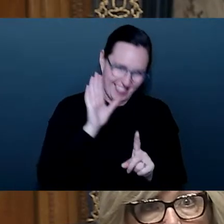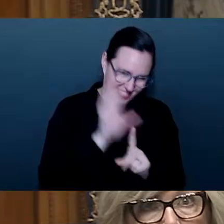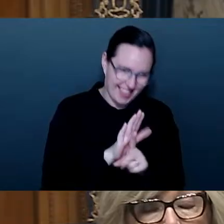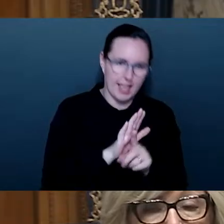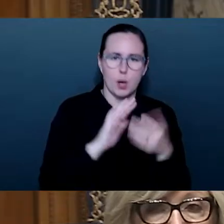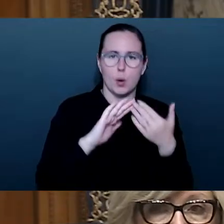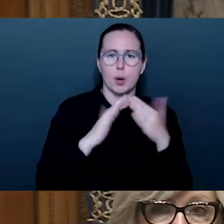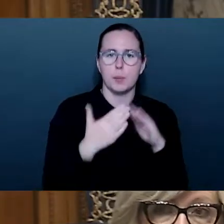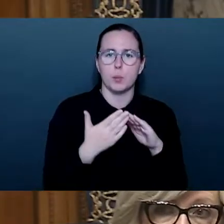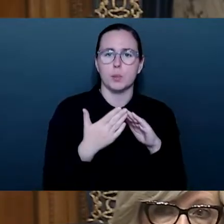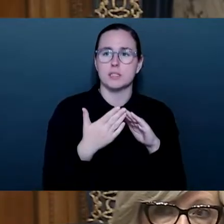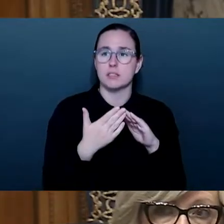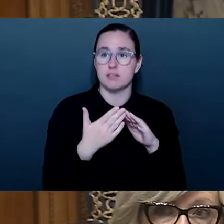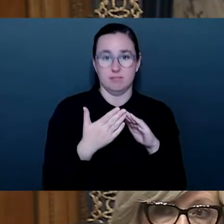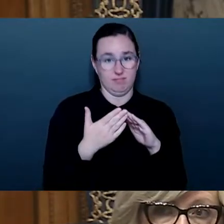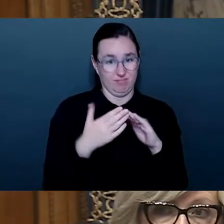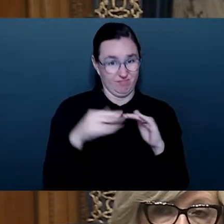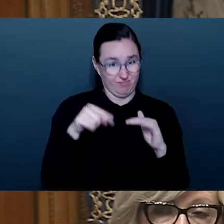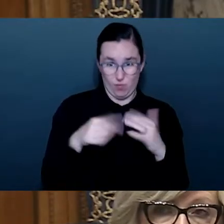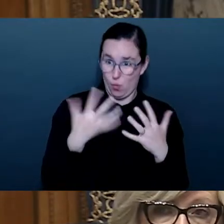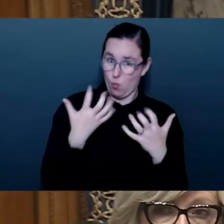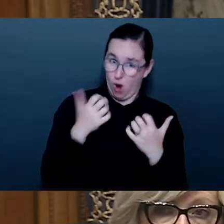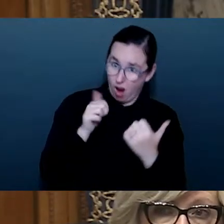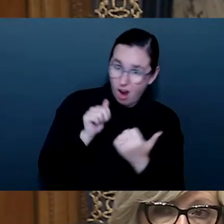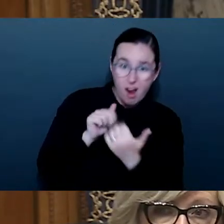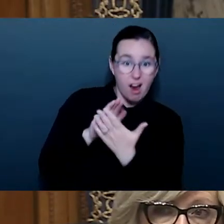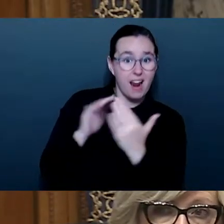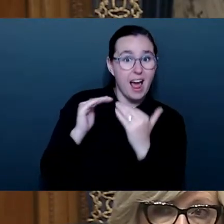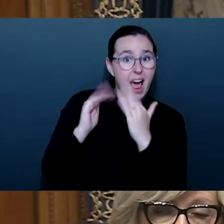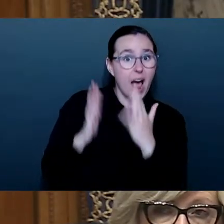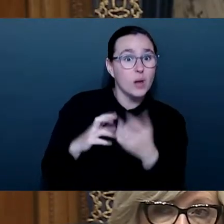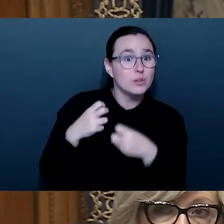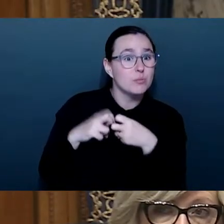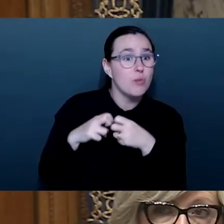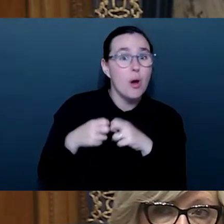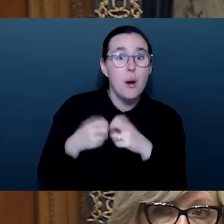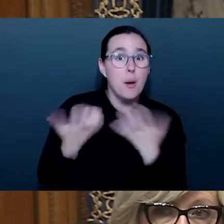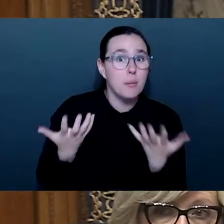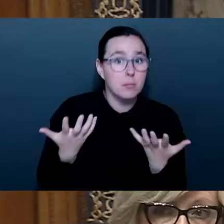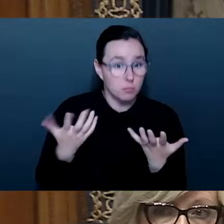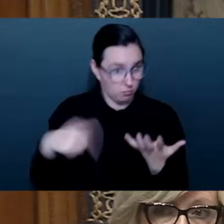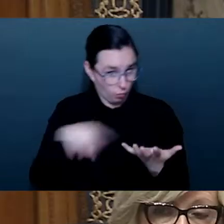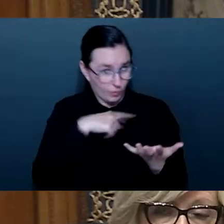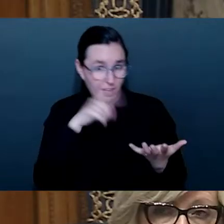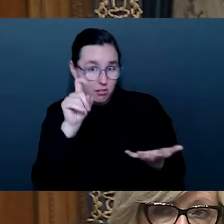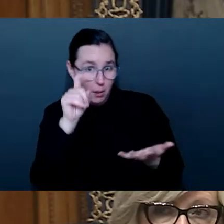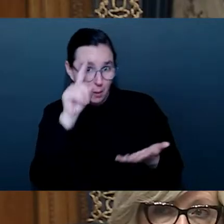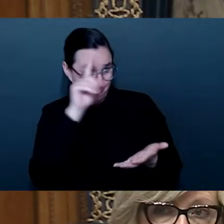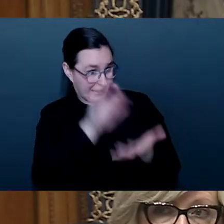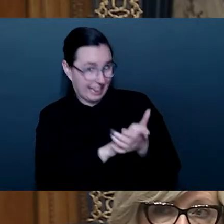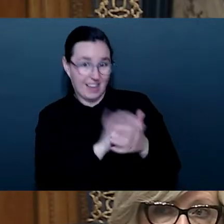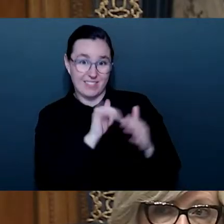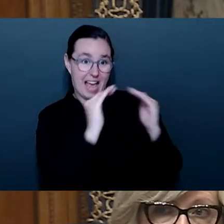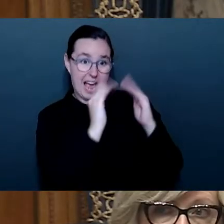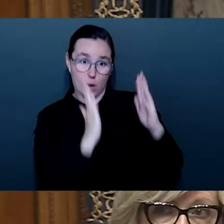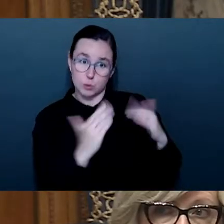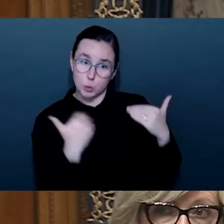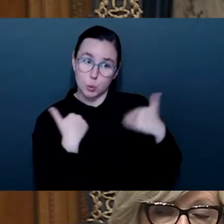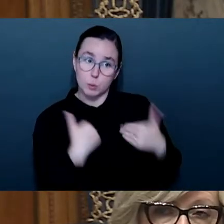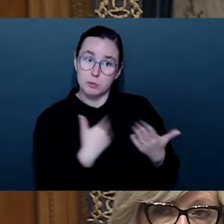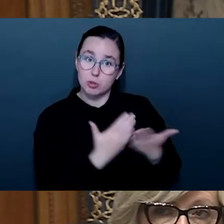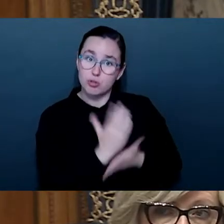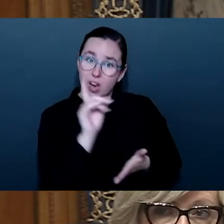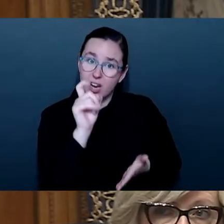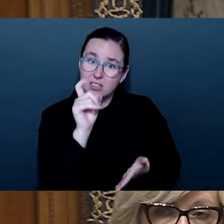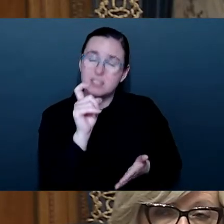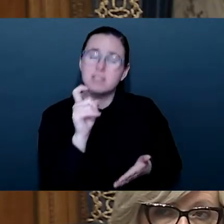we believe housing is a human right, then let's act now to limit for-profit rent hikes and keep British